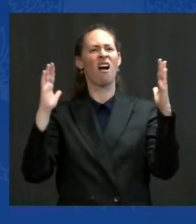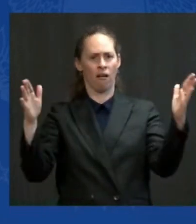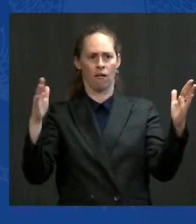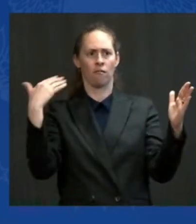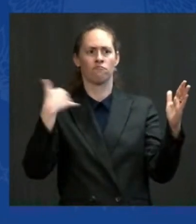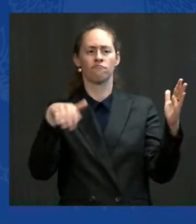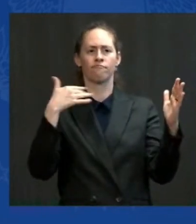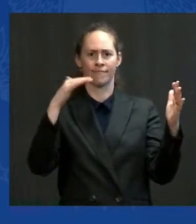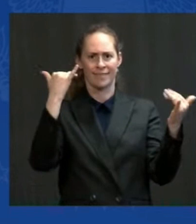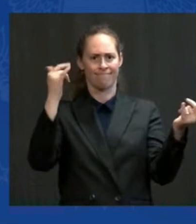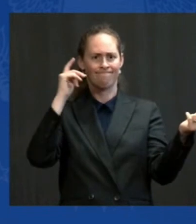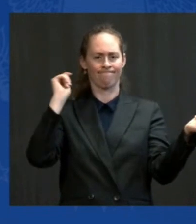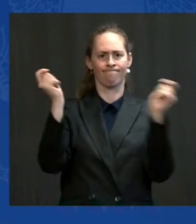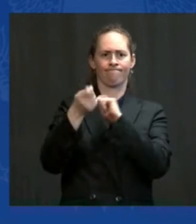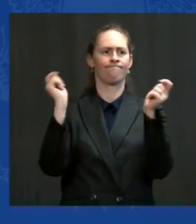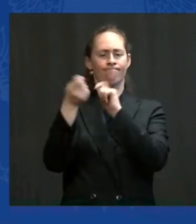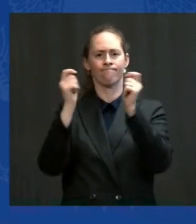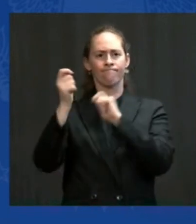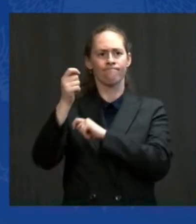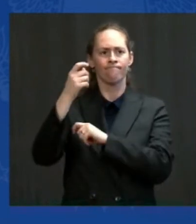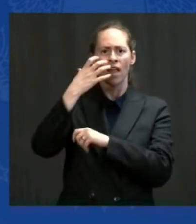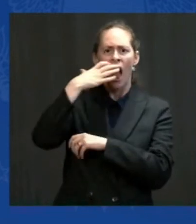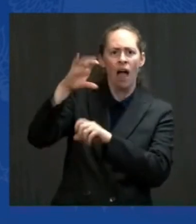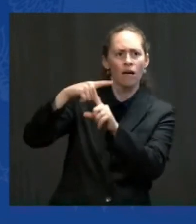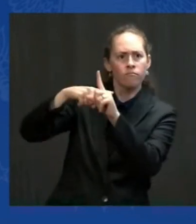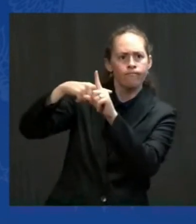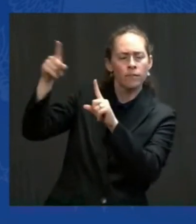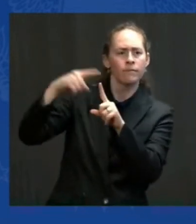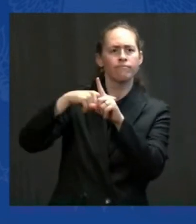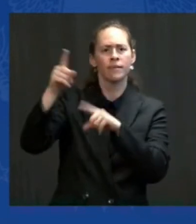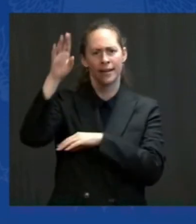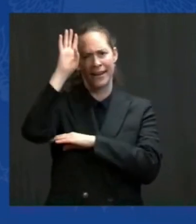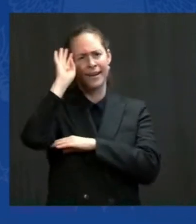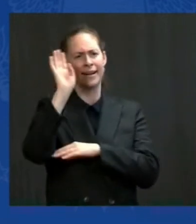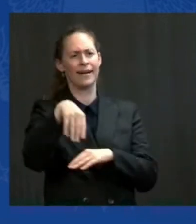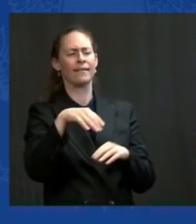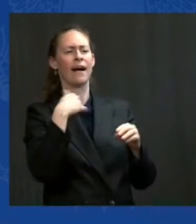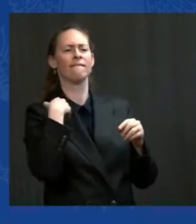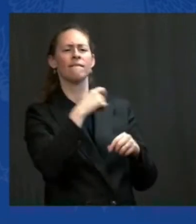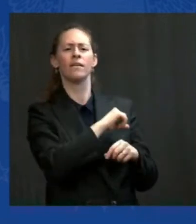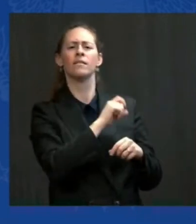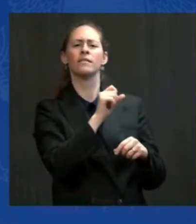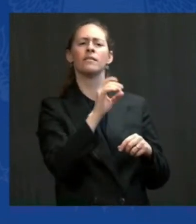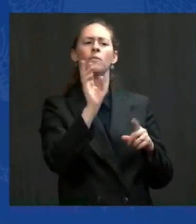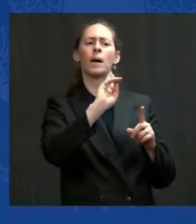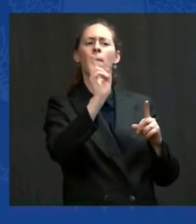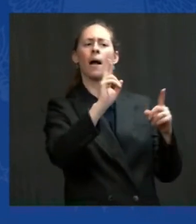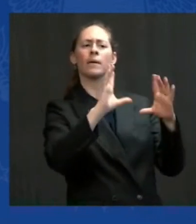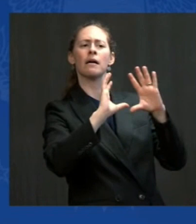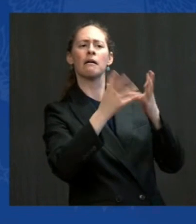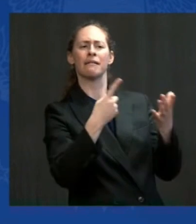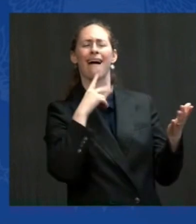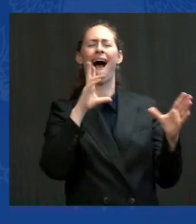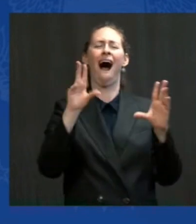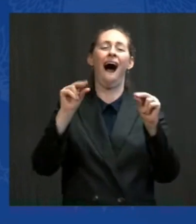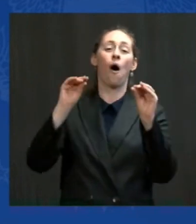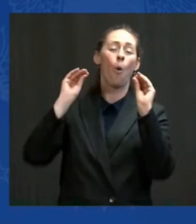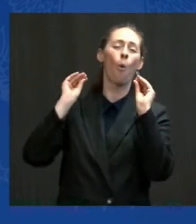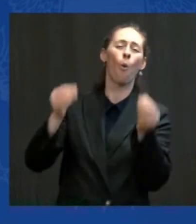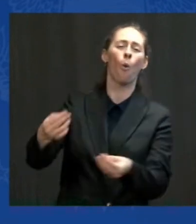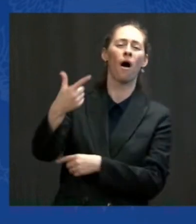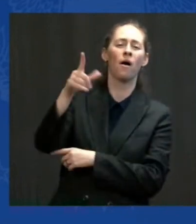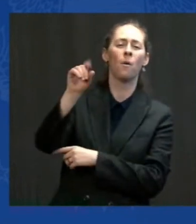senator, there is no global warming. Just so you know, there's no such thing. But those weather events cost this state roughly